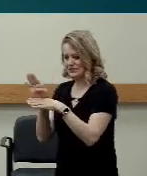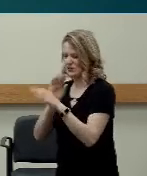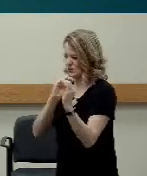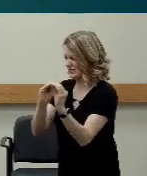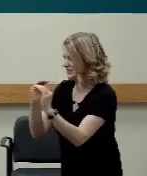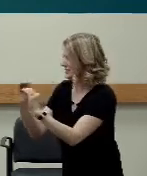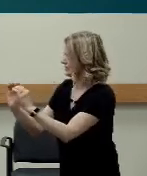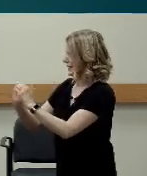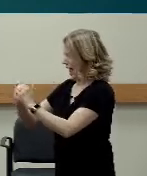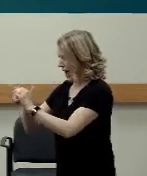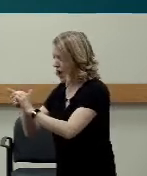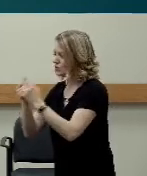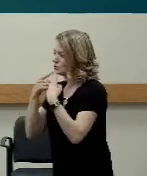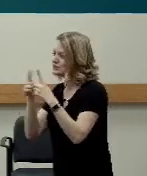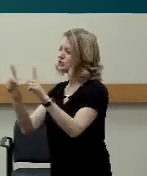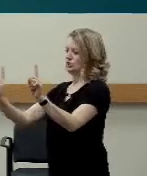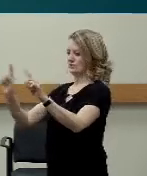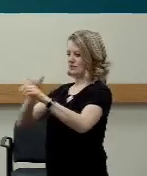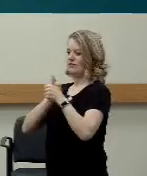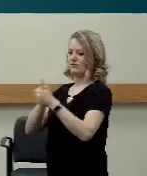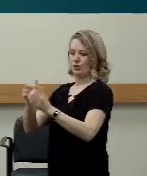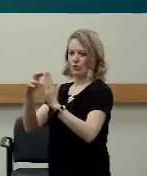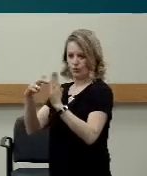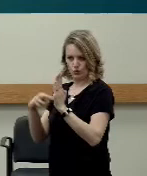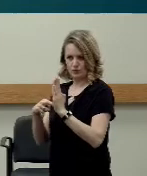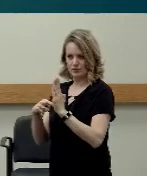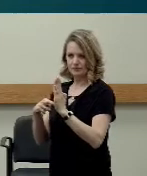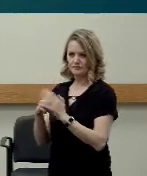achieve compliance across the board.